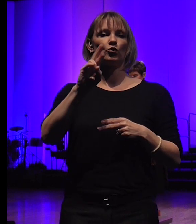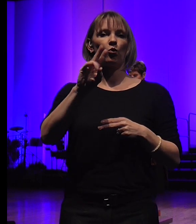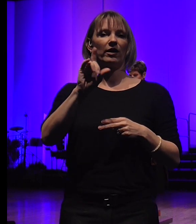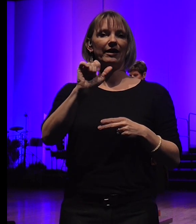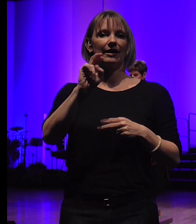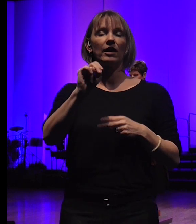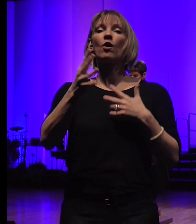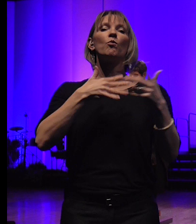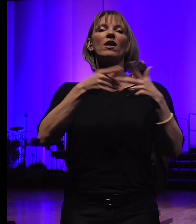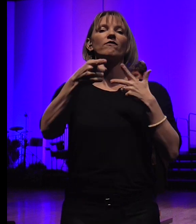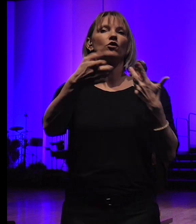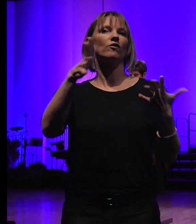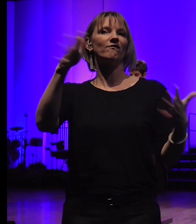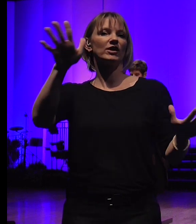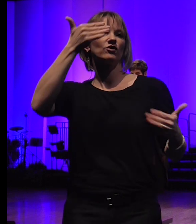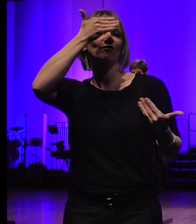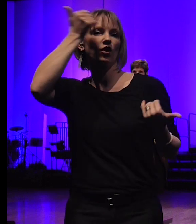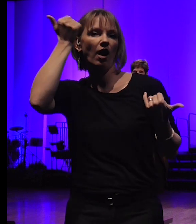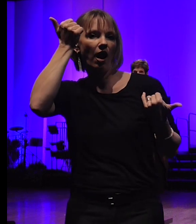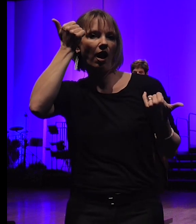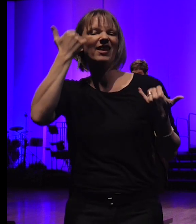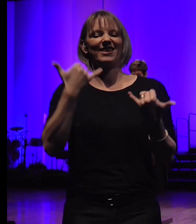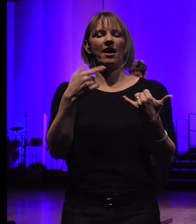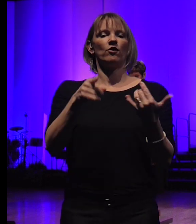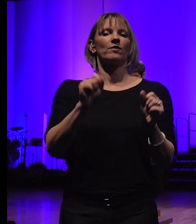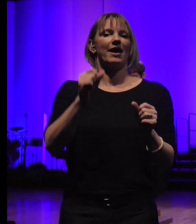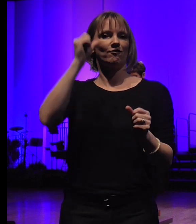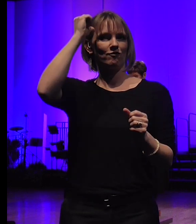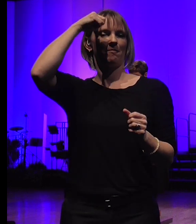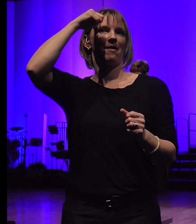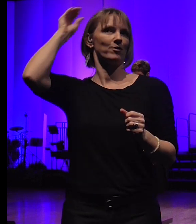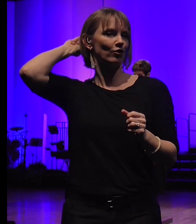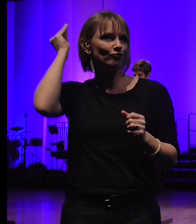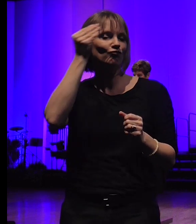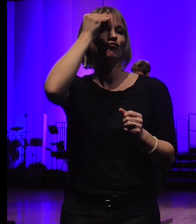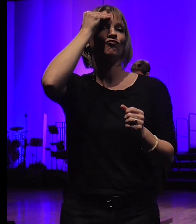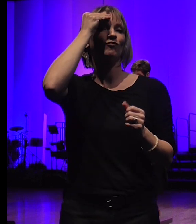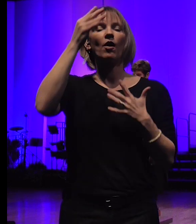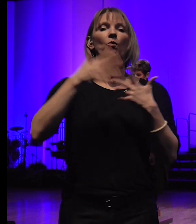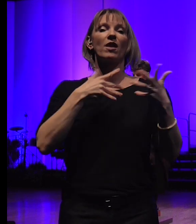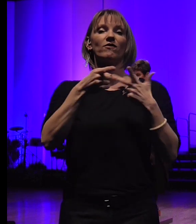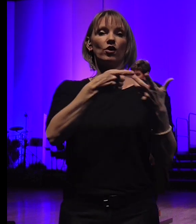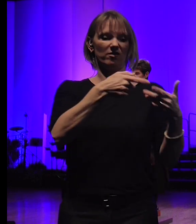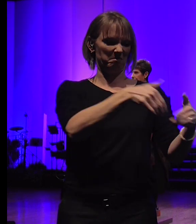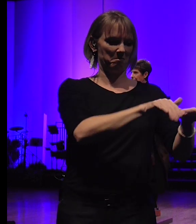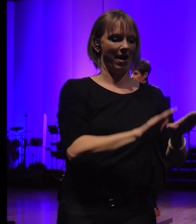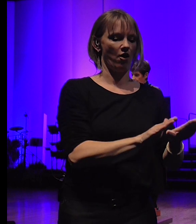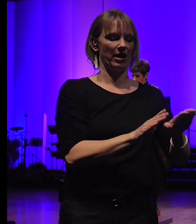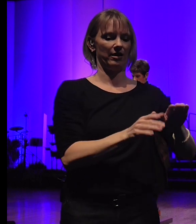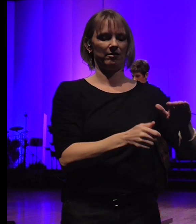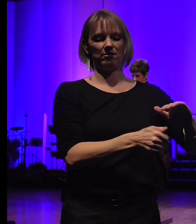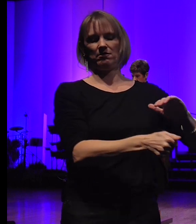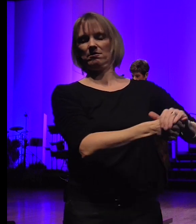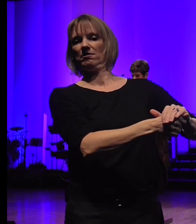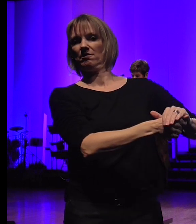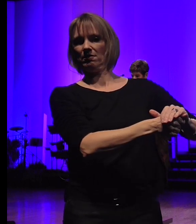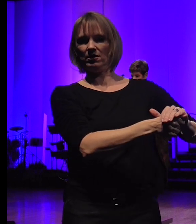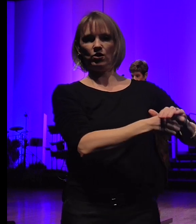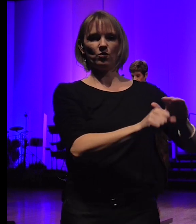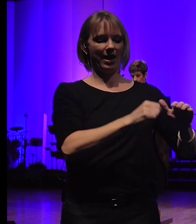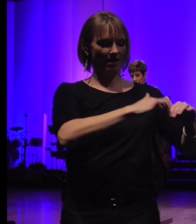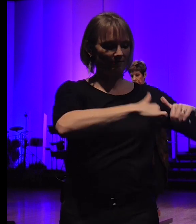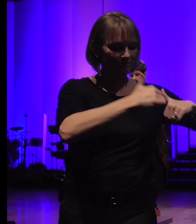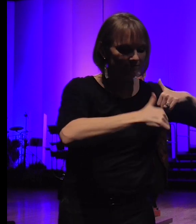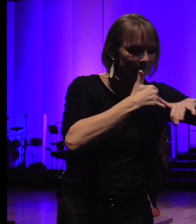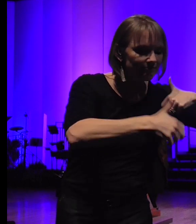whatever you have forgotten, you can remember. Whatever you have buried, you can unearth. If